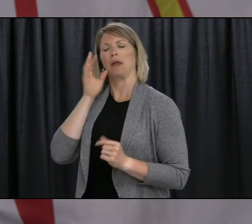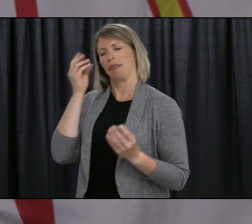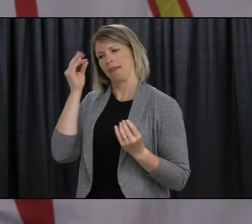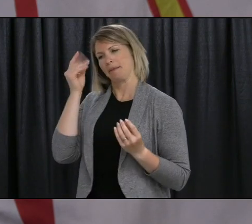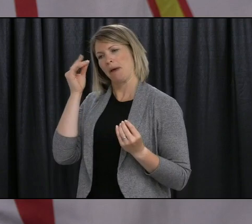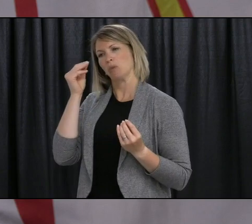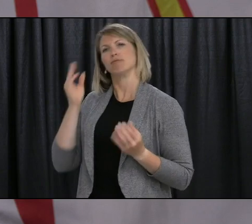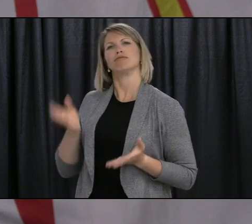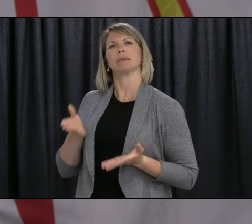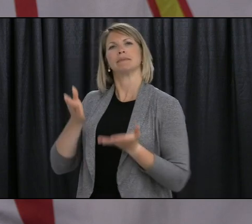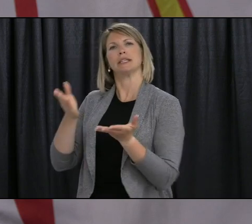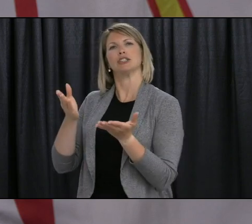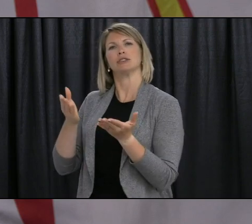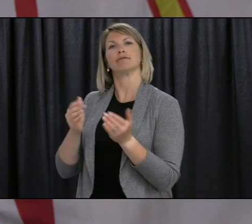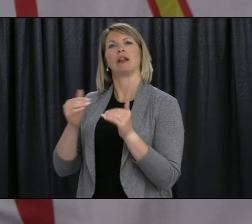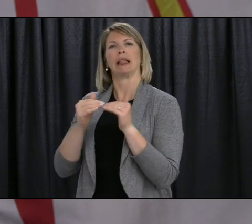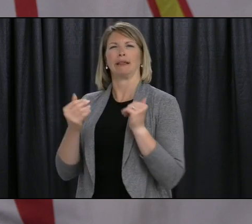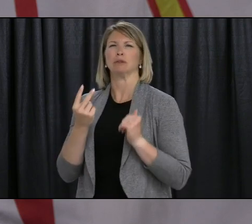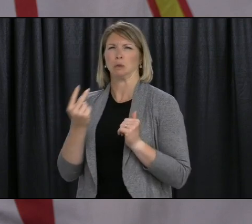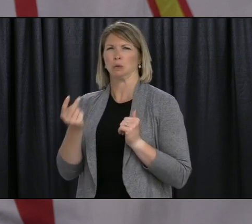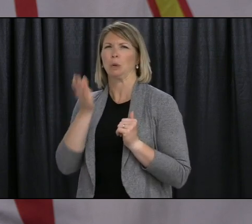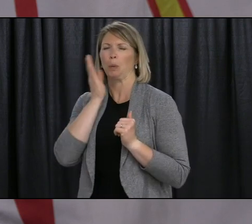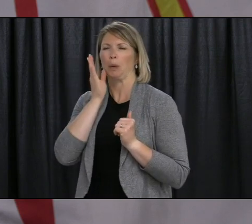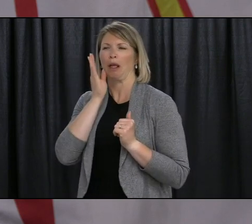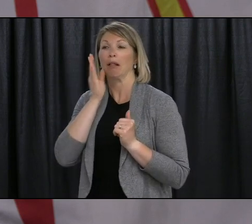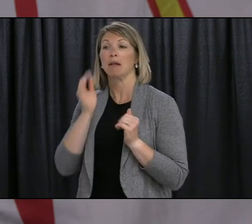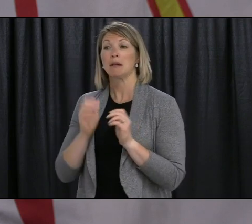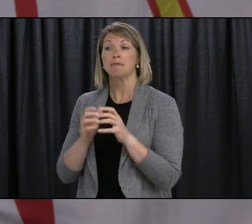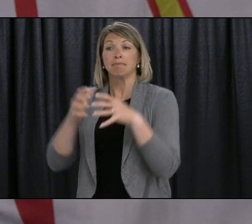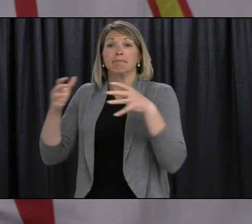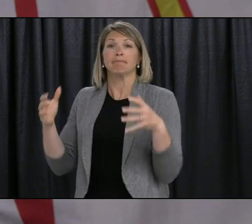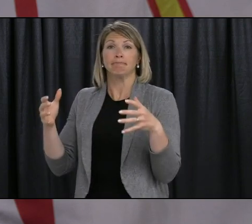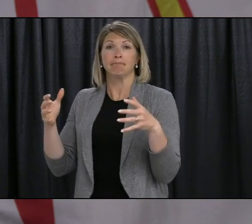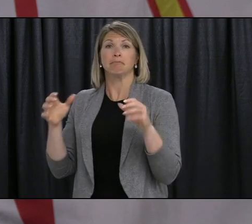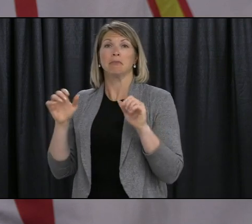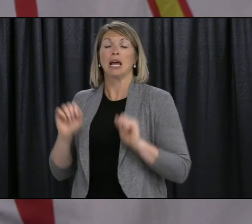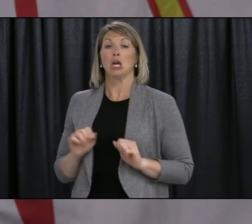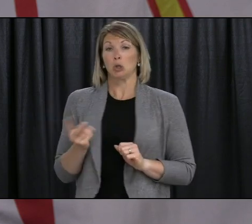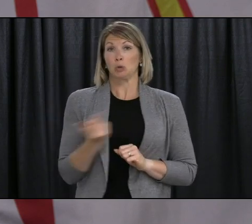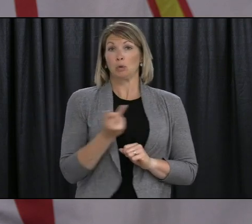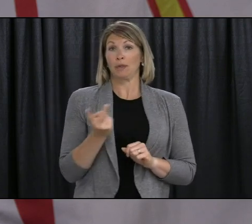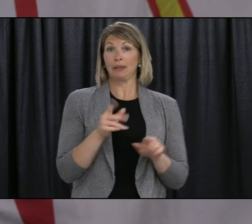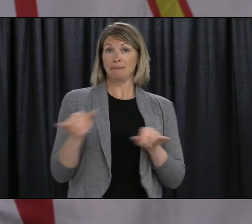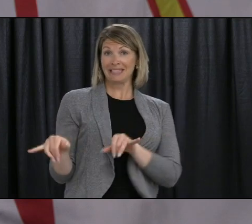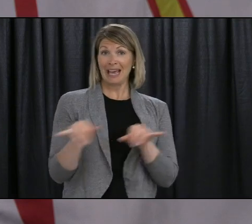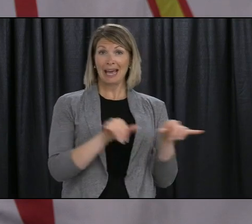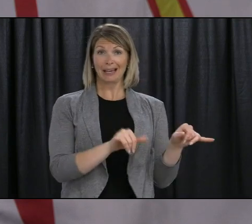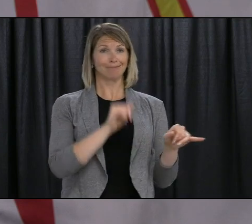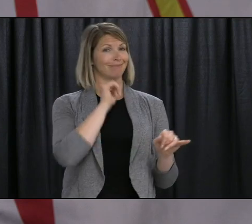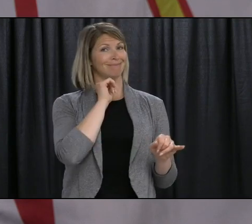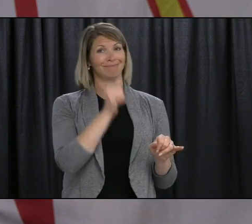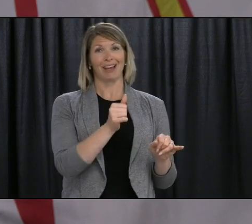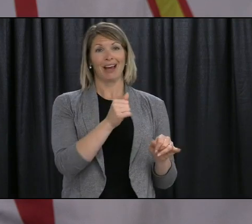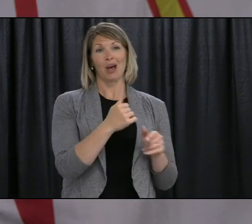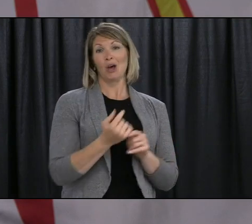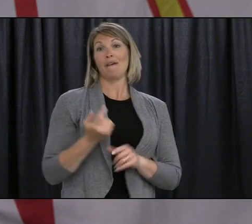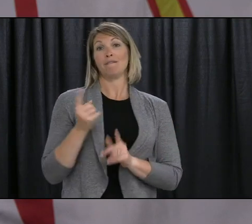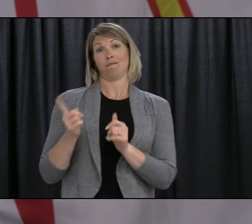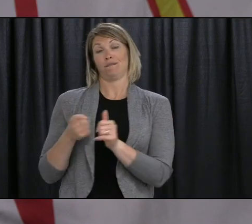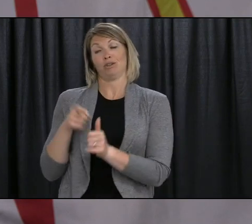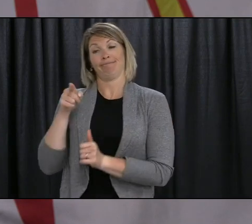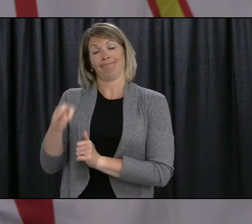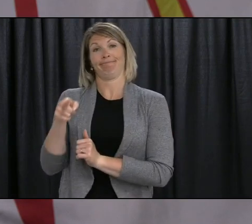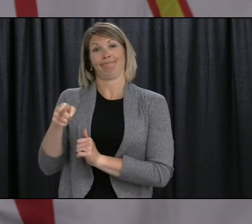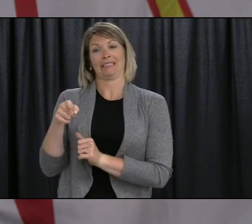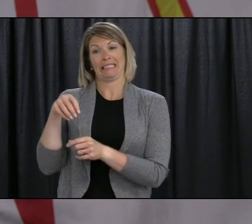next alert level. So, but I don't think you can compare the two, because they're different situations. One is